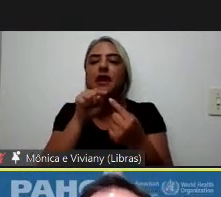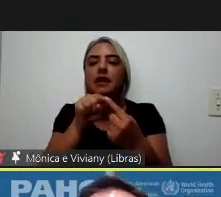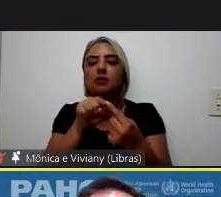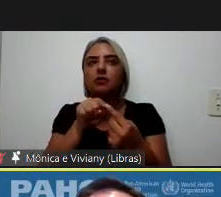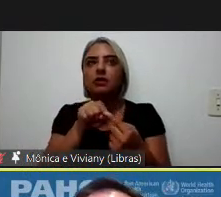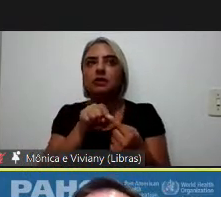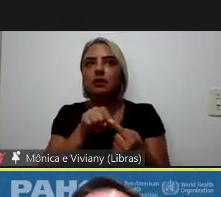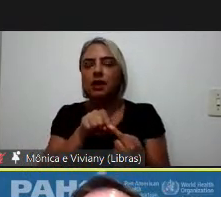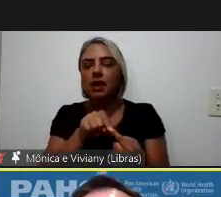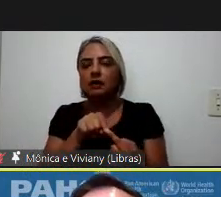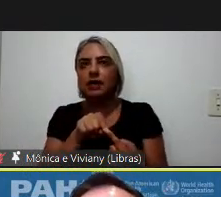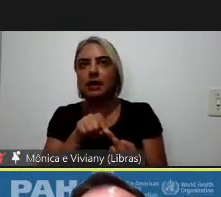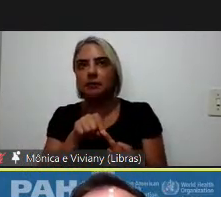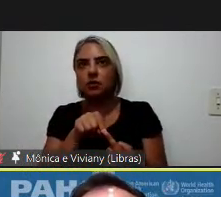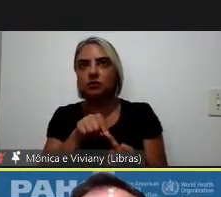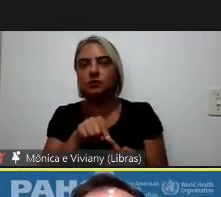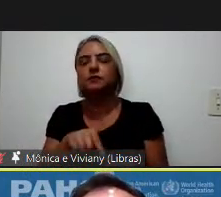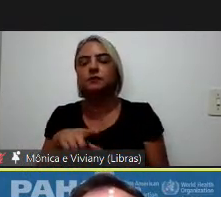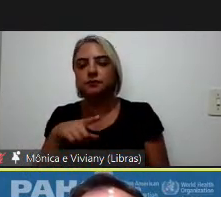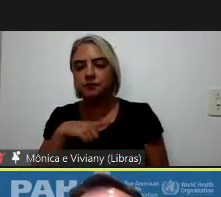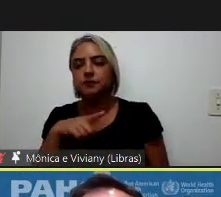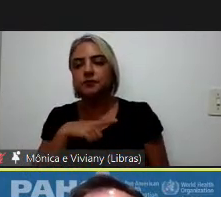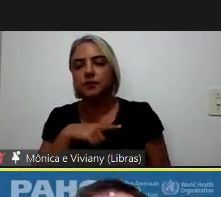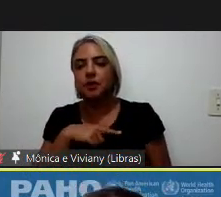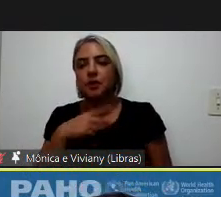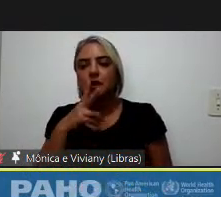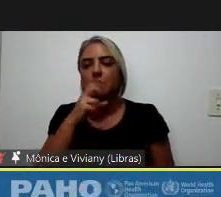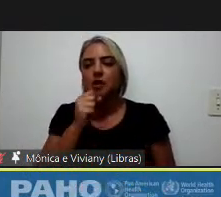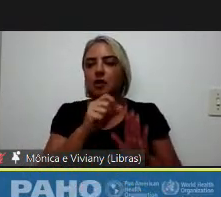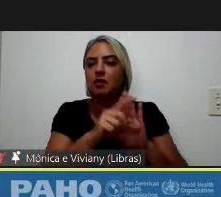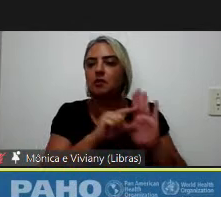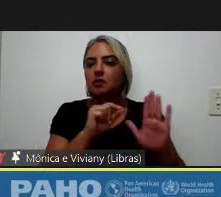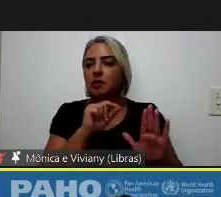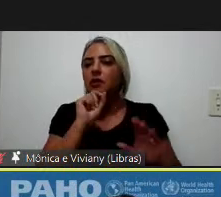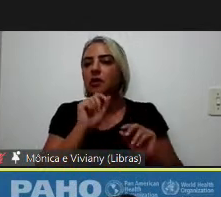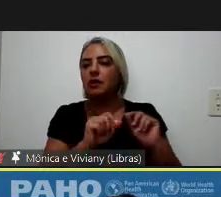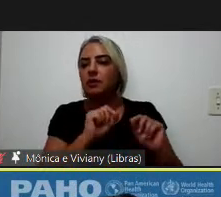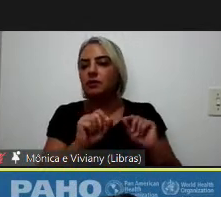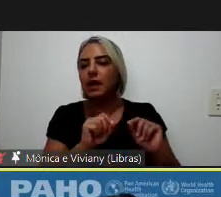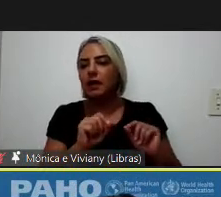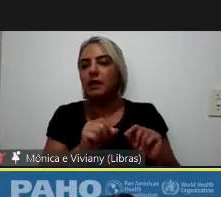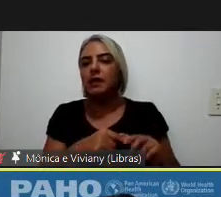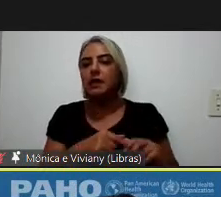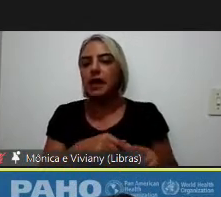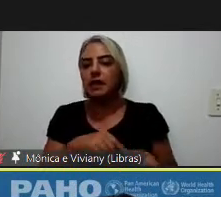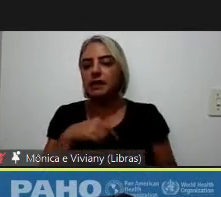sense, we're going to highlight and reinforce